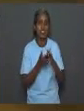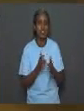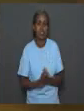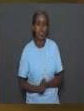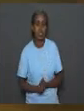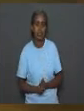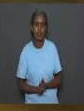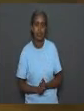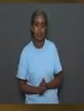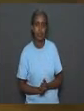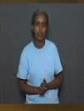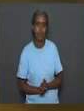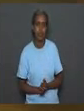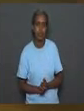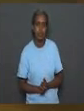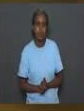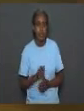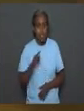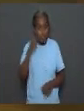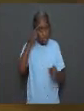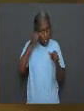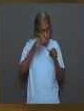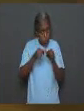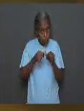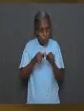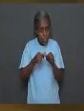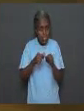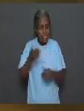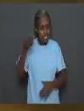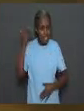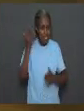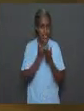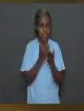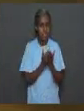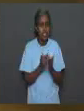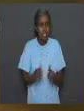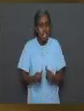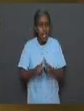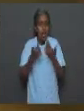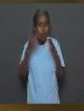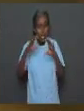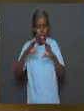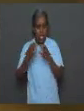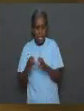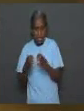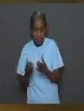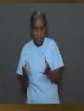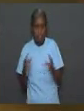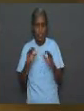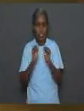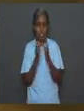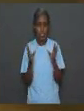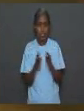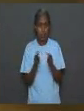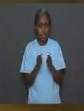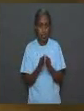started. You remember during the last lesson how we classified a subset as